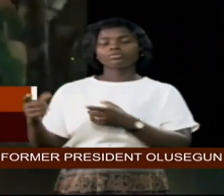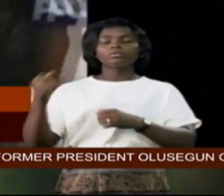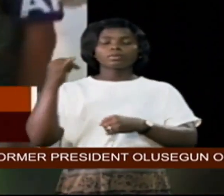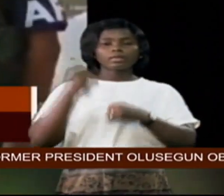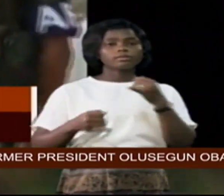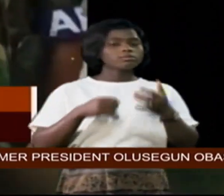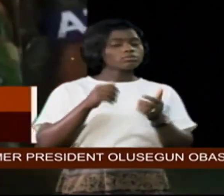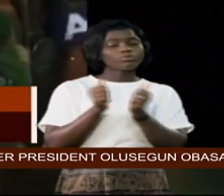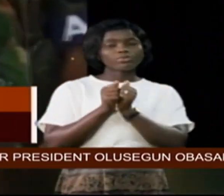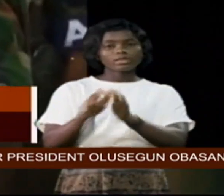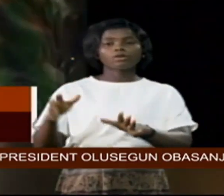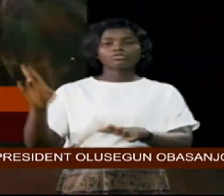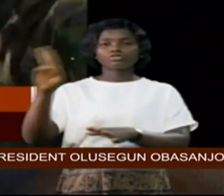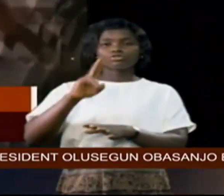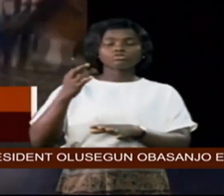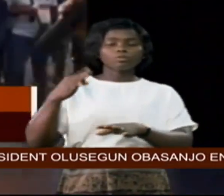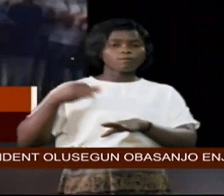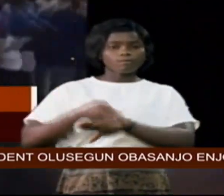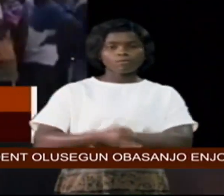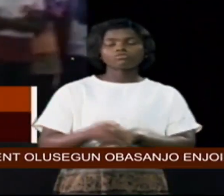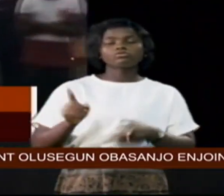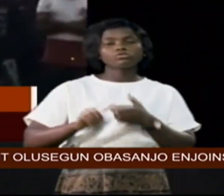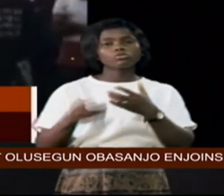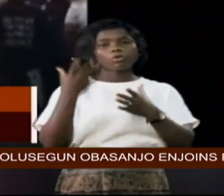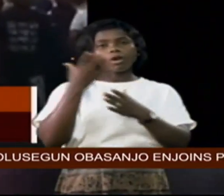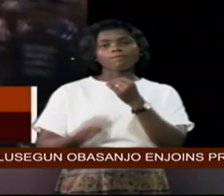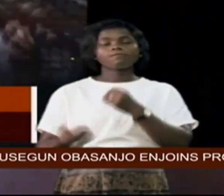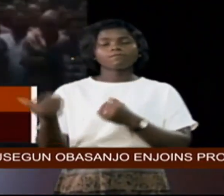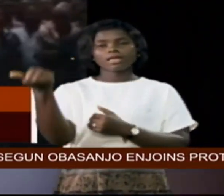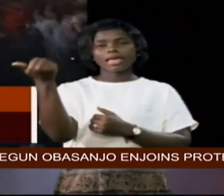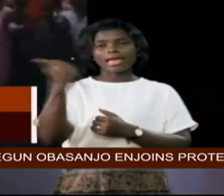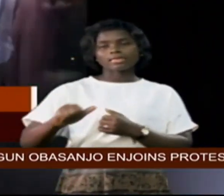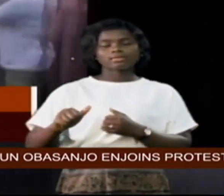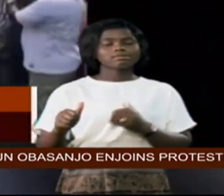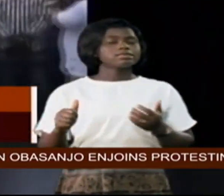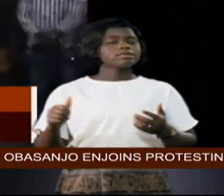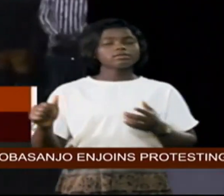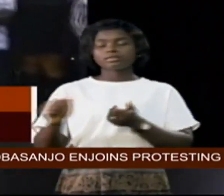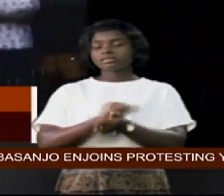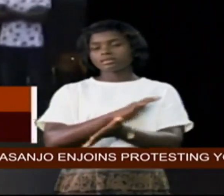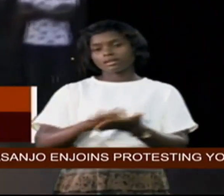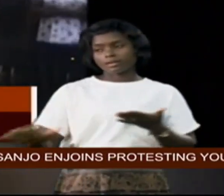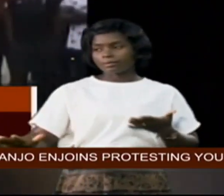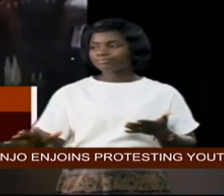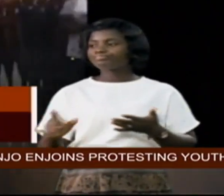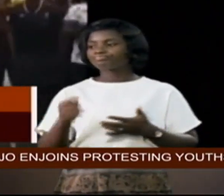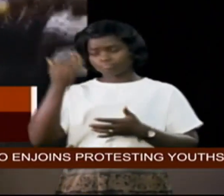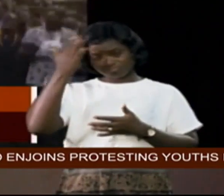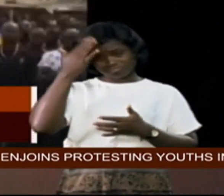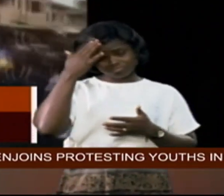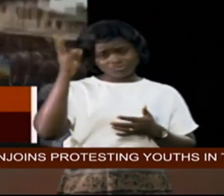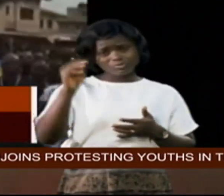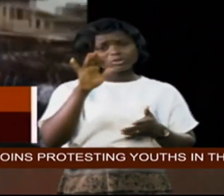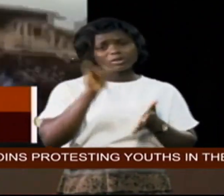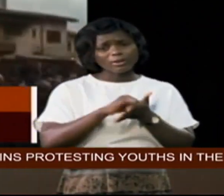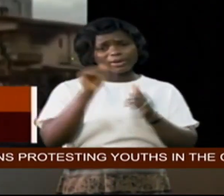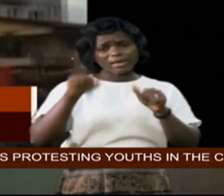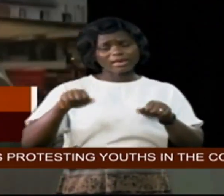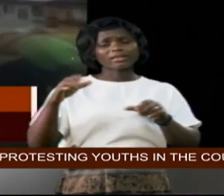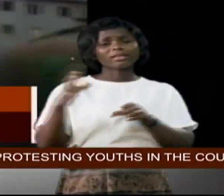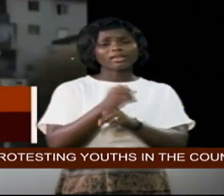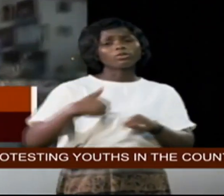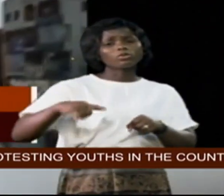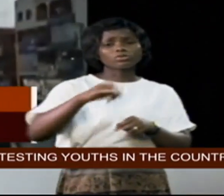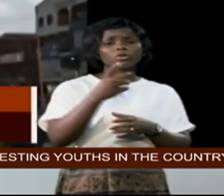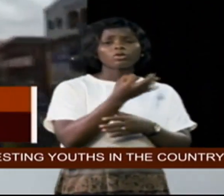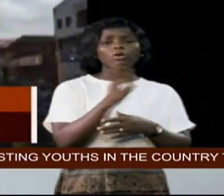of force, further averting any disasters. They are making it get worse. We know them. So that we can get those ones off the